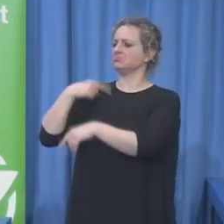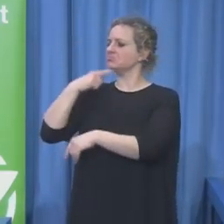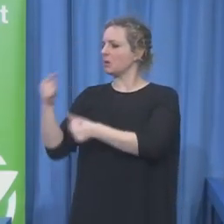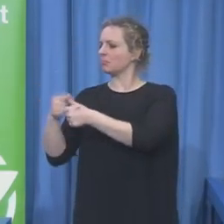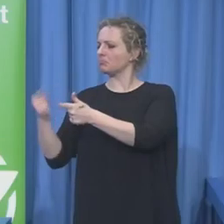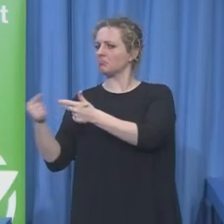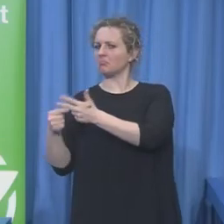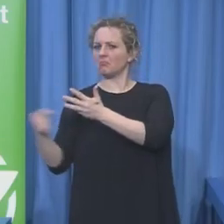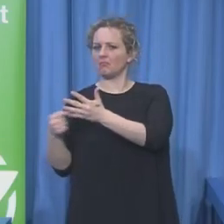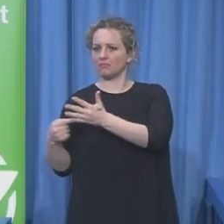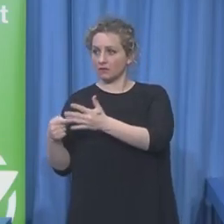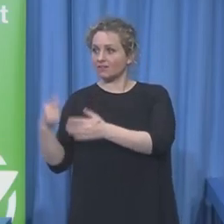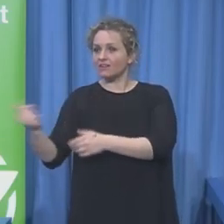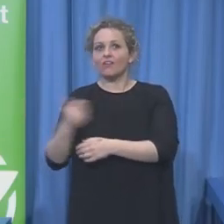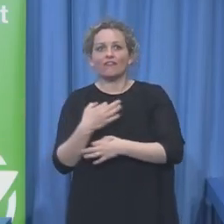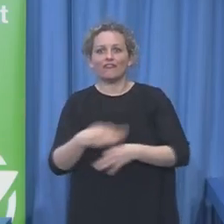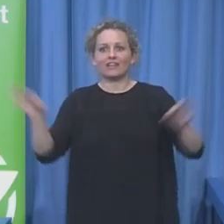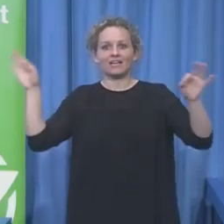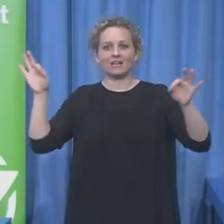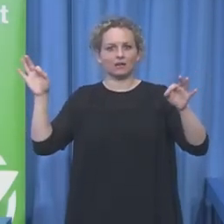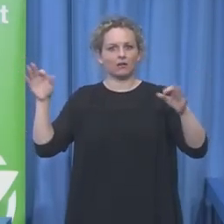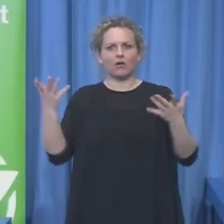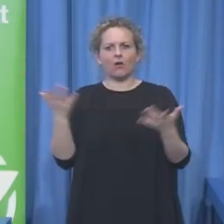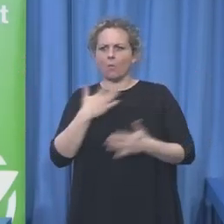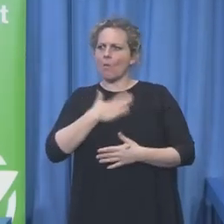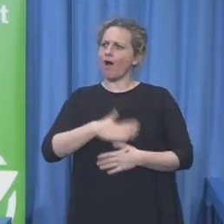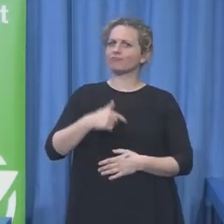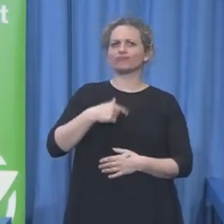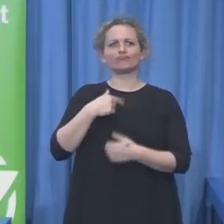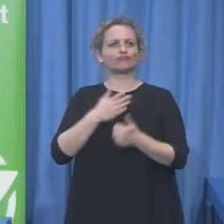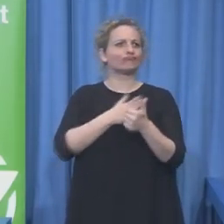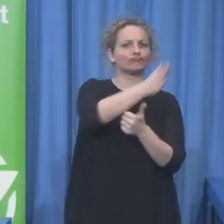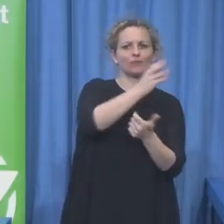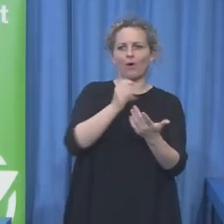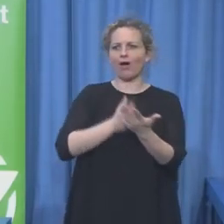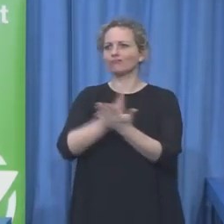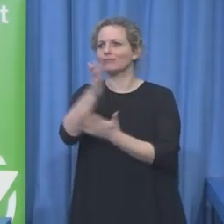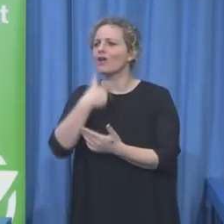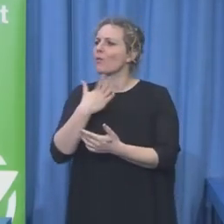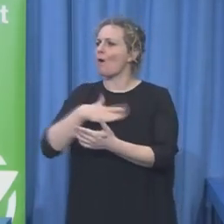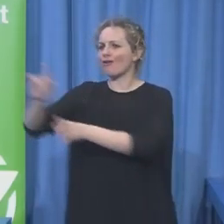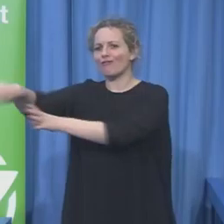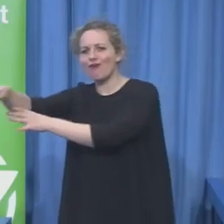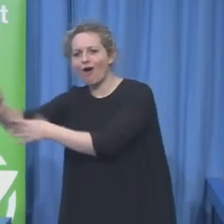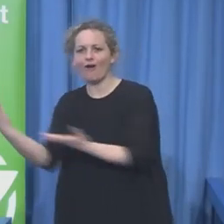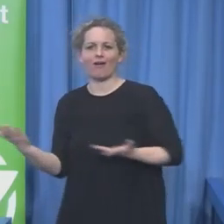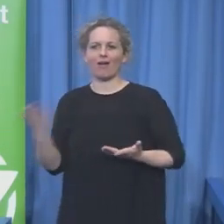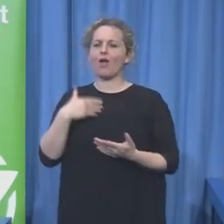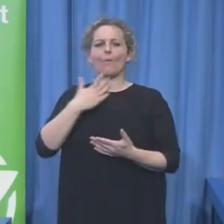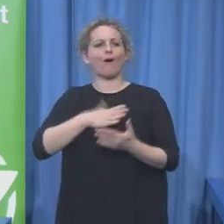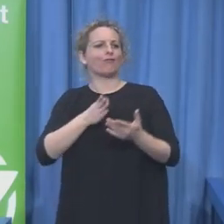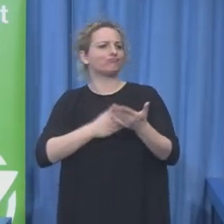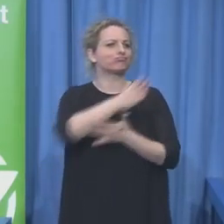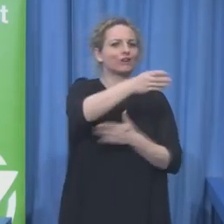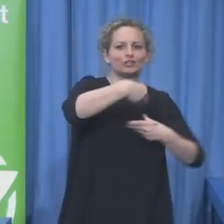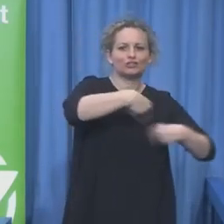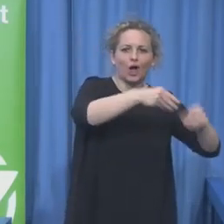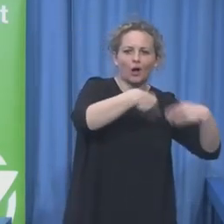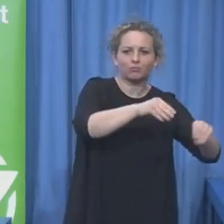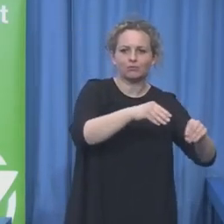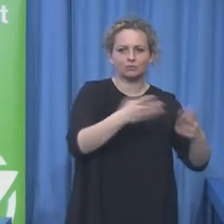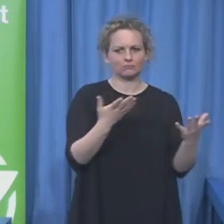market. They don't know how to cook. They never go for shopping. They don't have relationship. And what